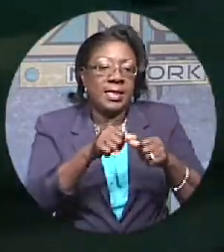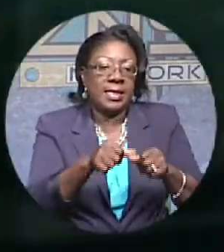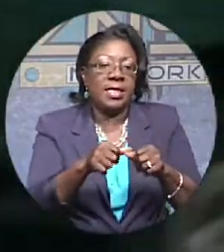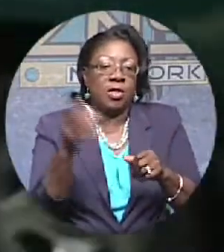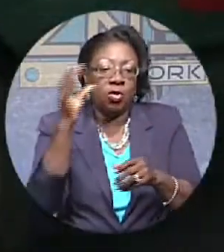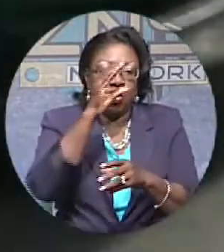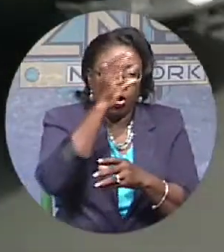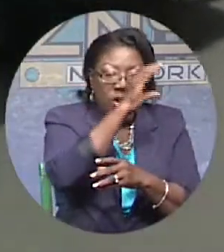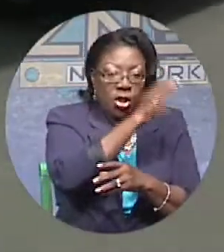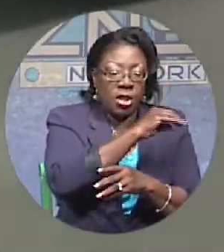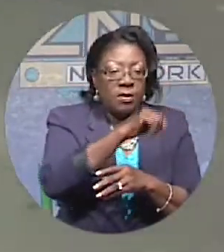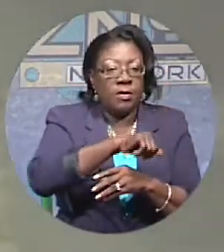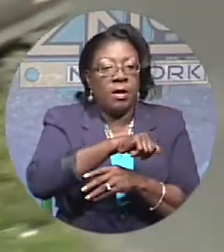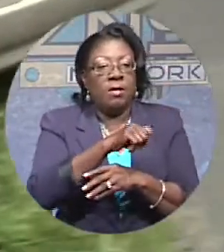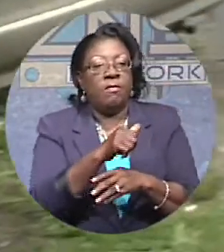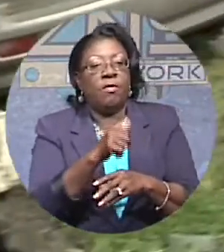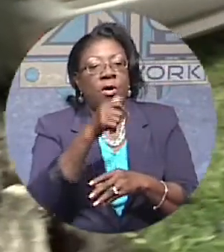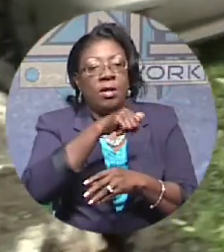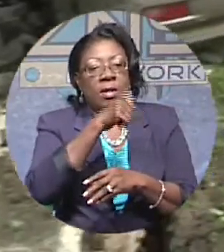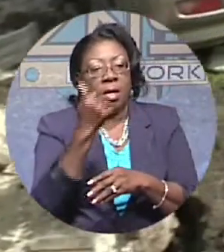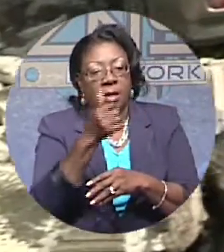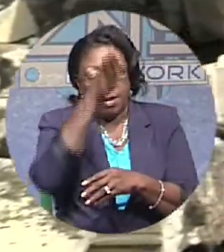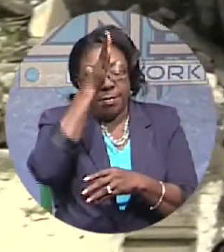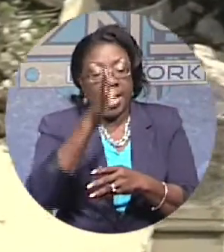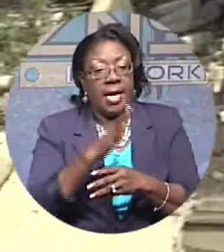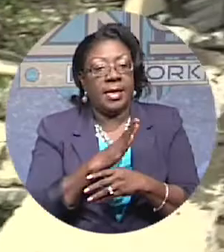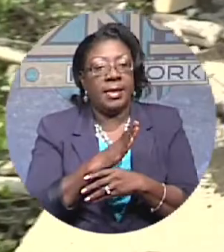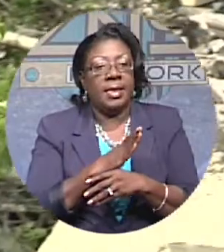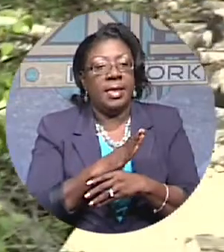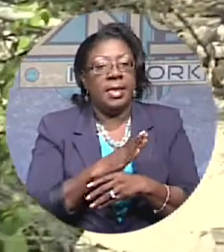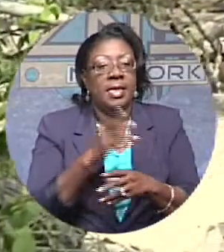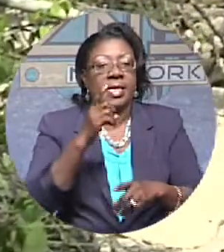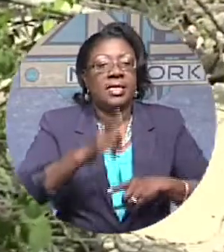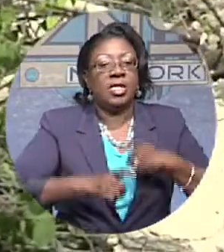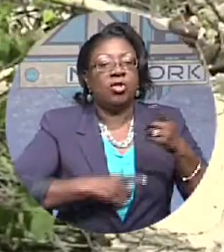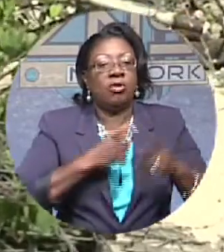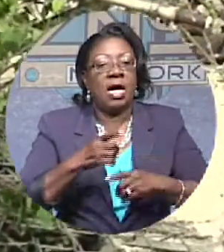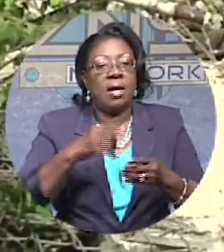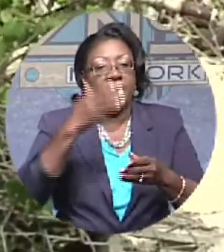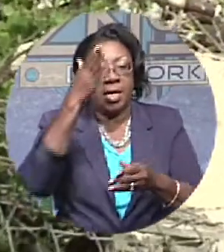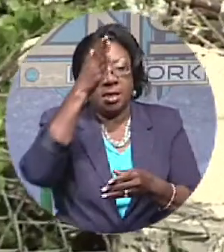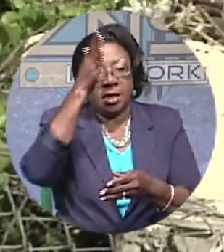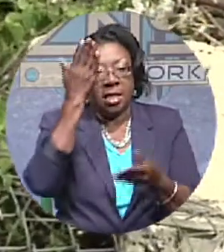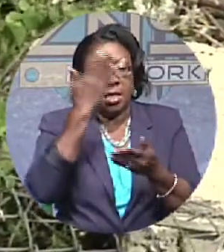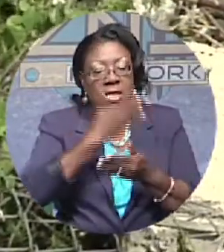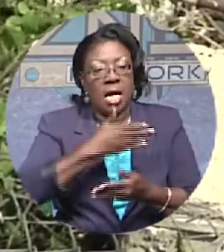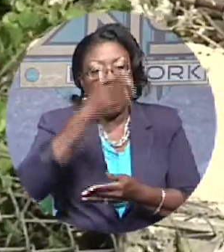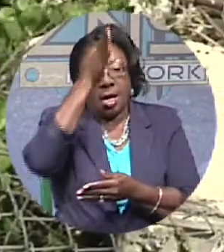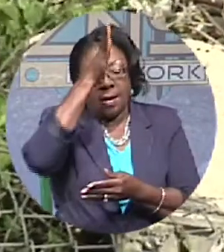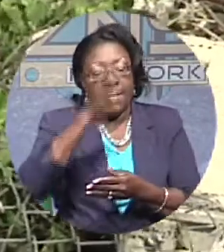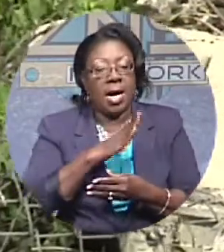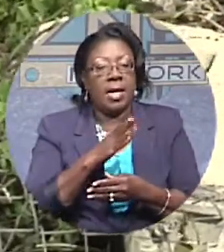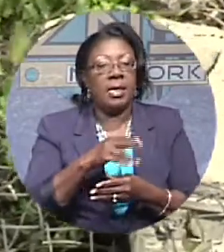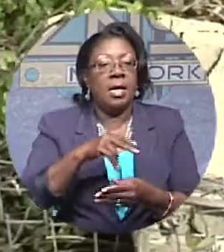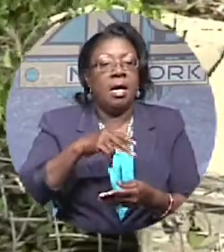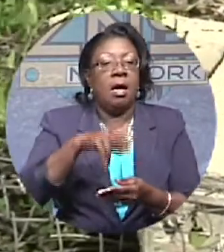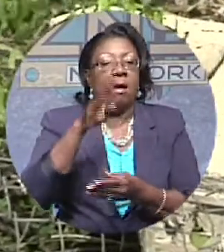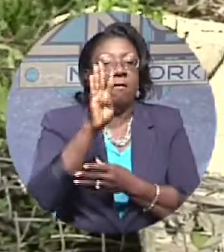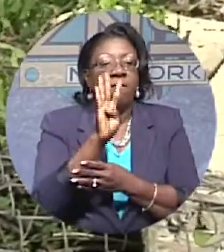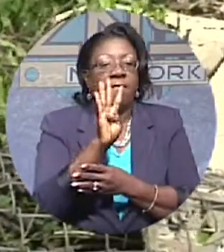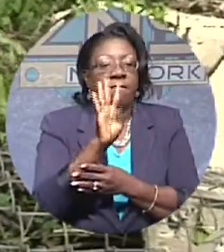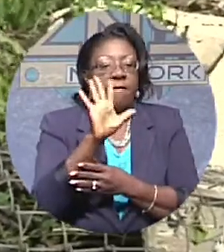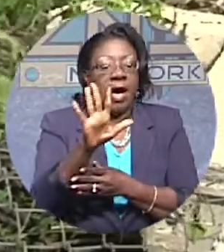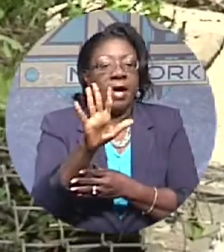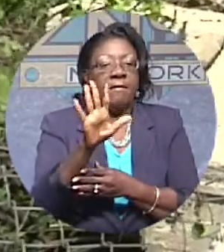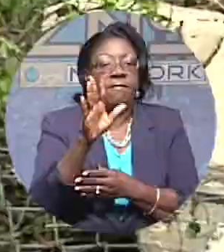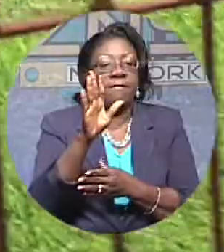the area for the remainder of the morning, looking for the suspect. He is described as a dark male standing about 5'4" tall, wearing